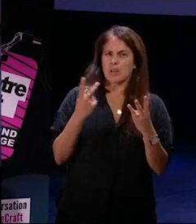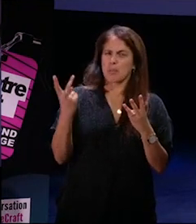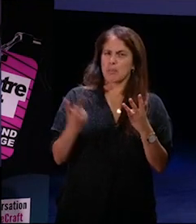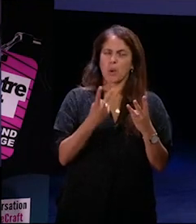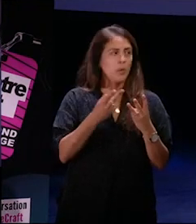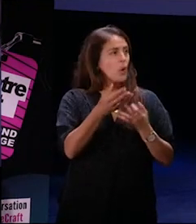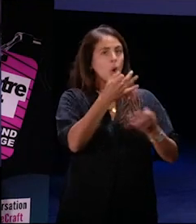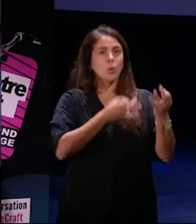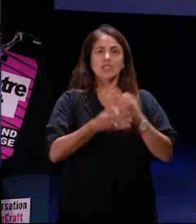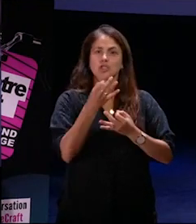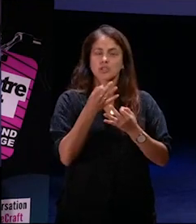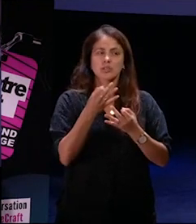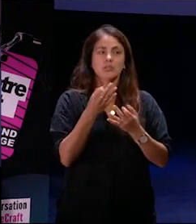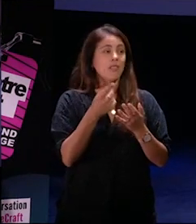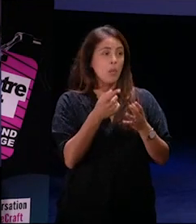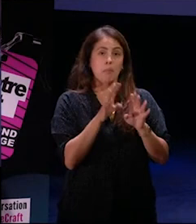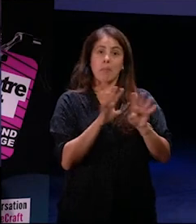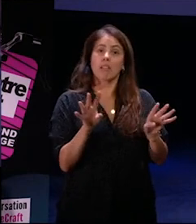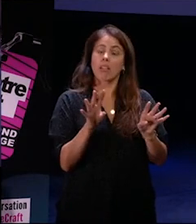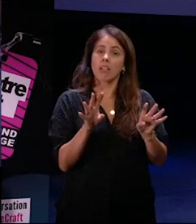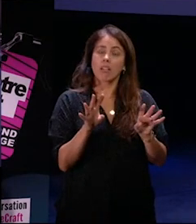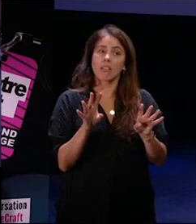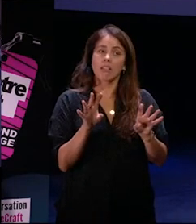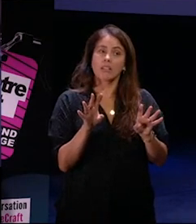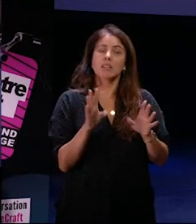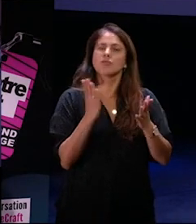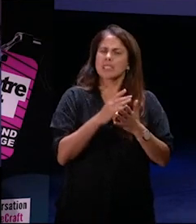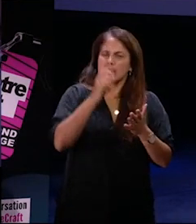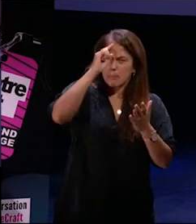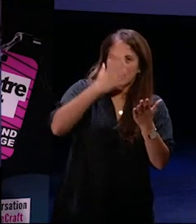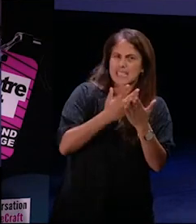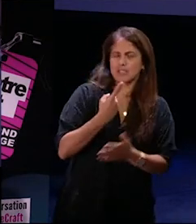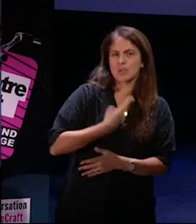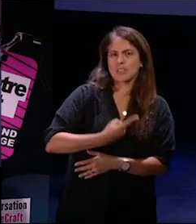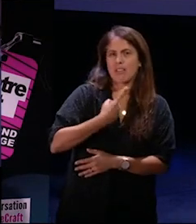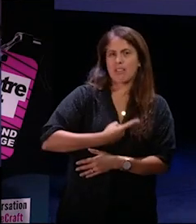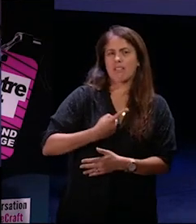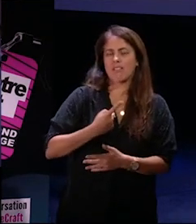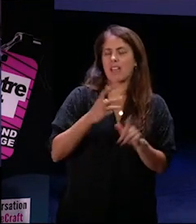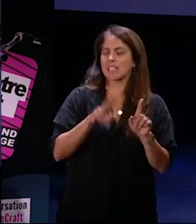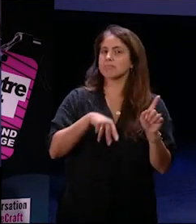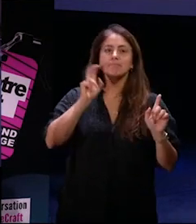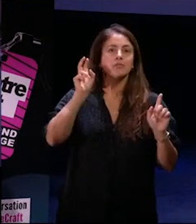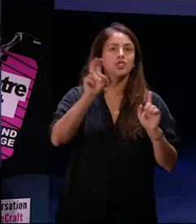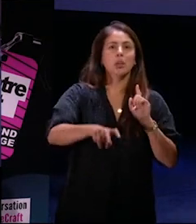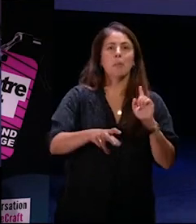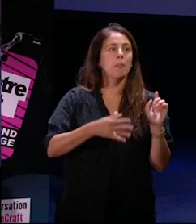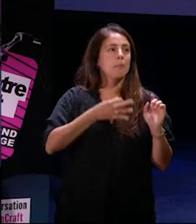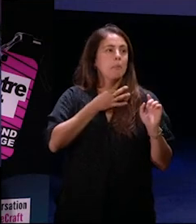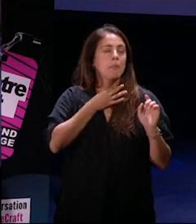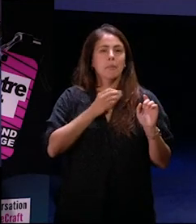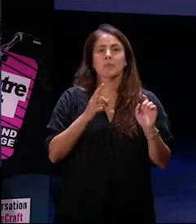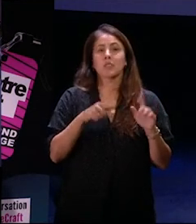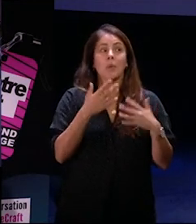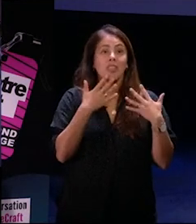but also from the panel, to really believe in yourself and take that leap and think about what feeds you. So